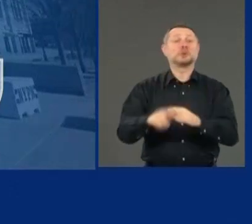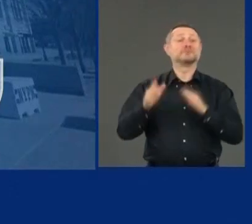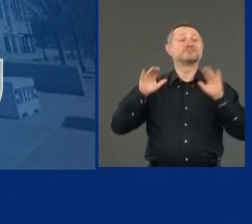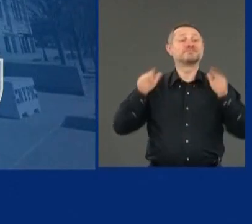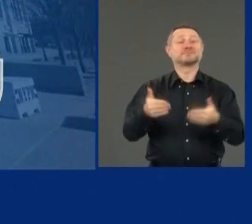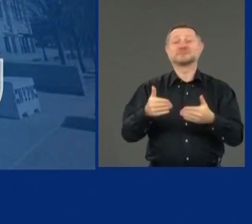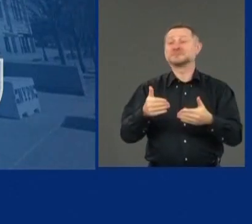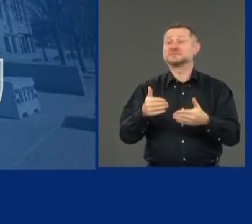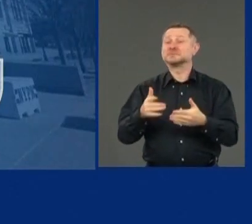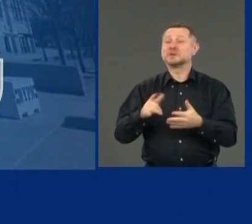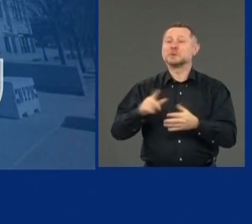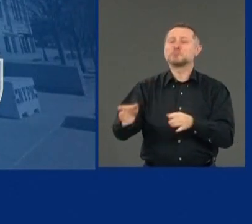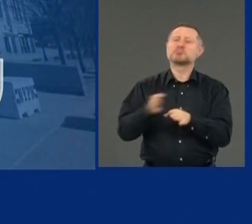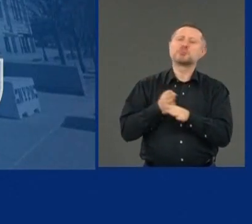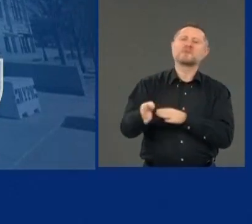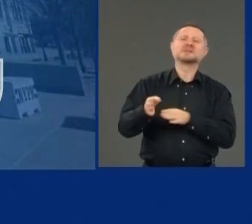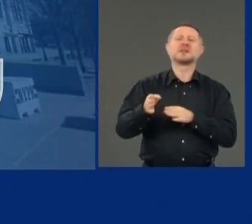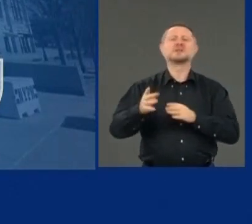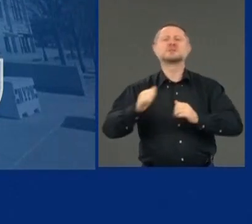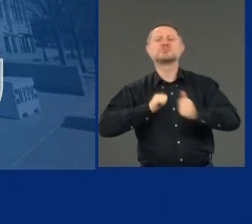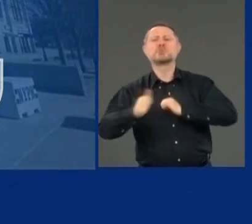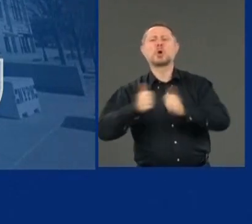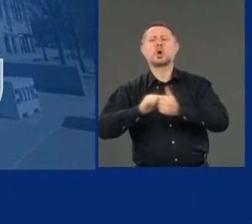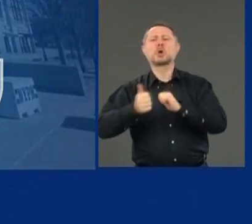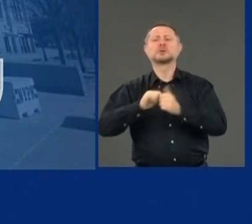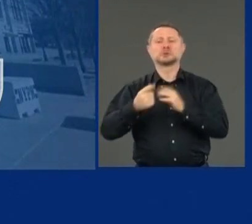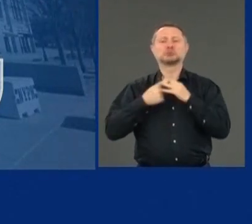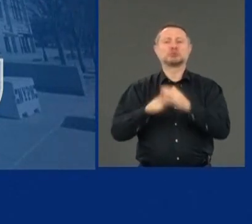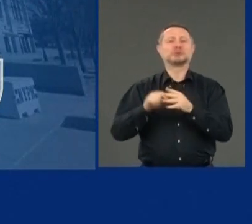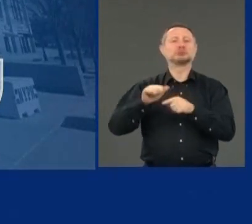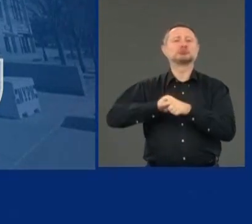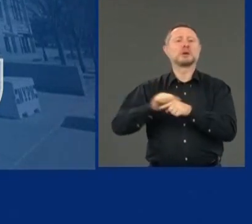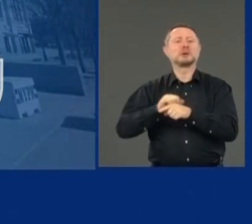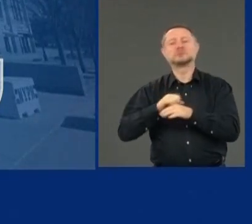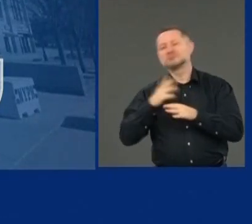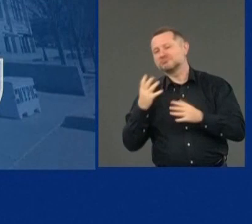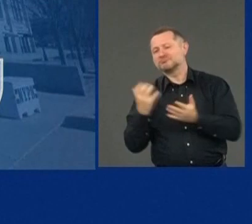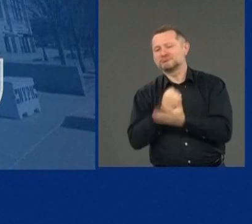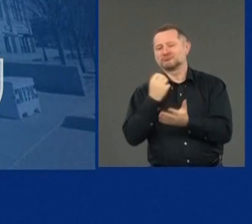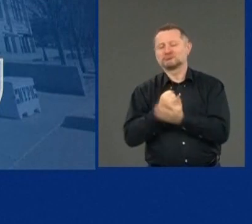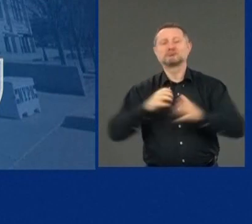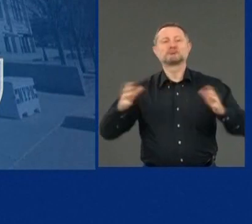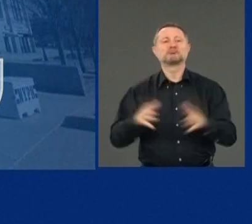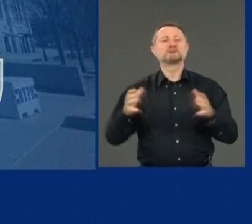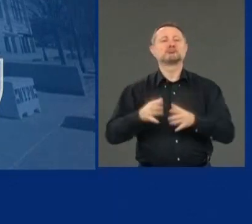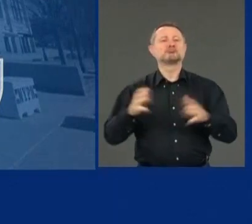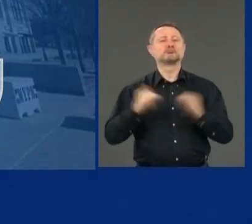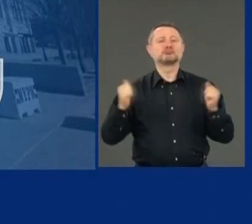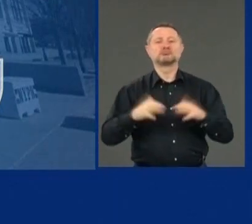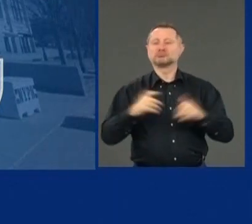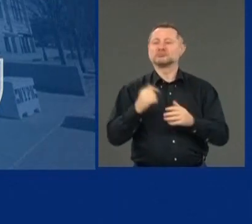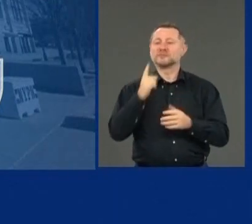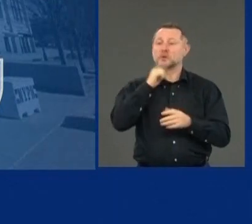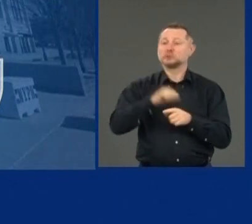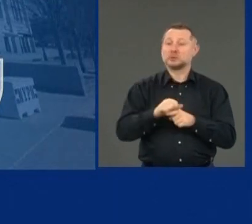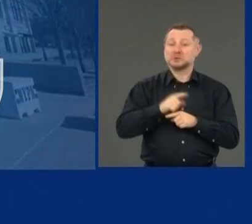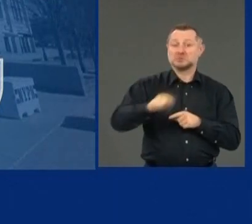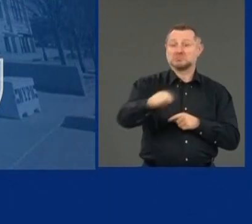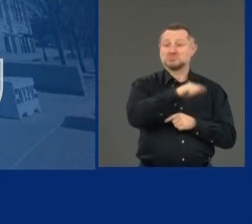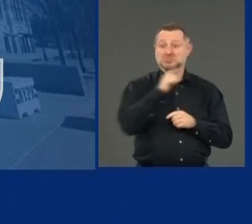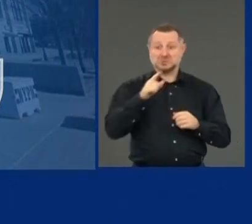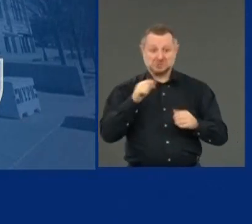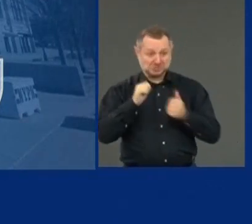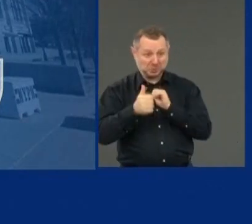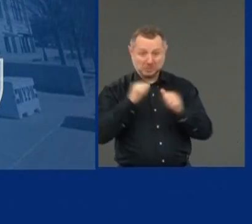able to begin training camps. I believe that sports that can come back without having people